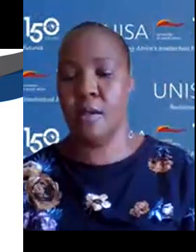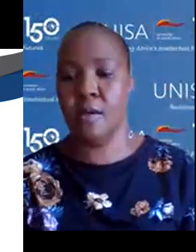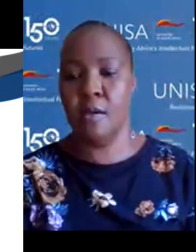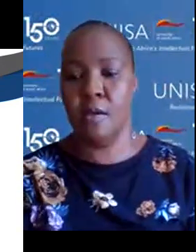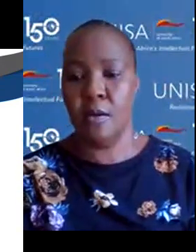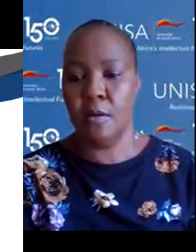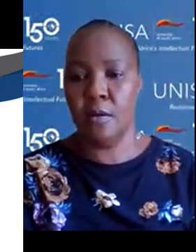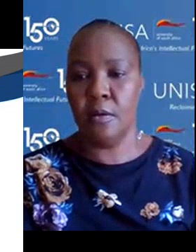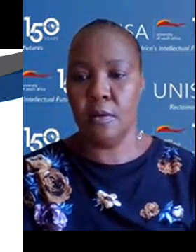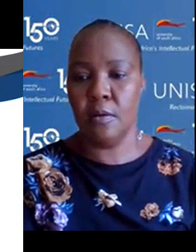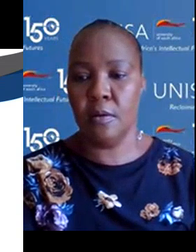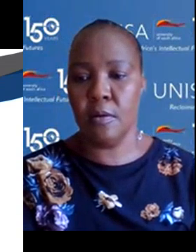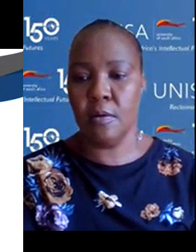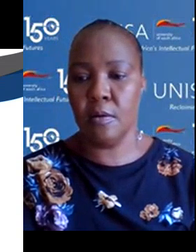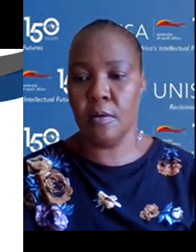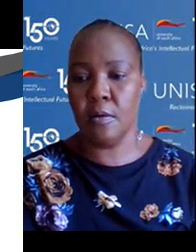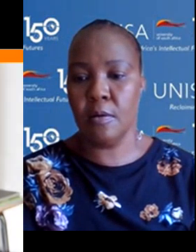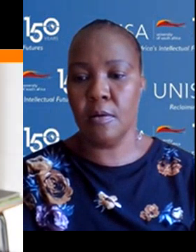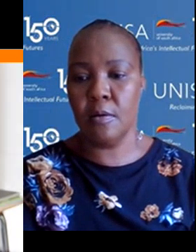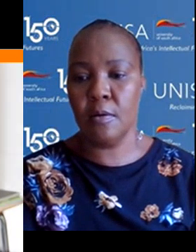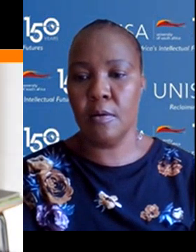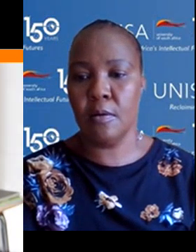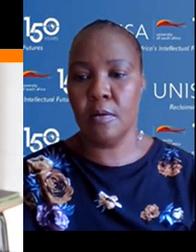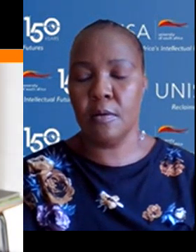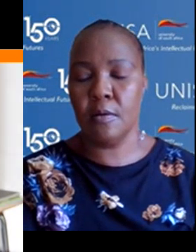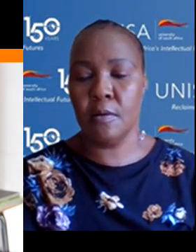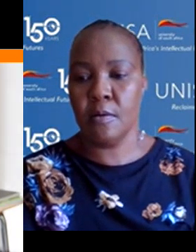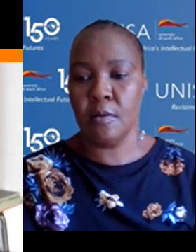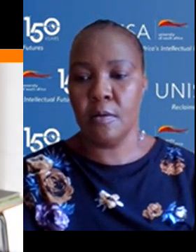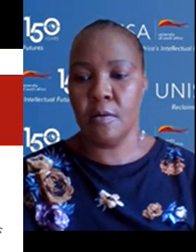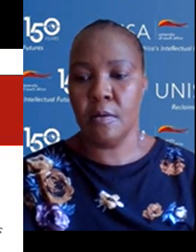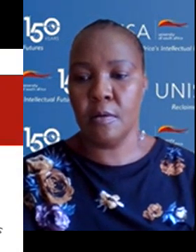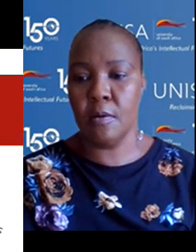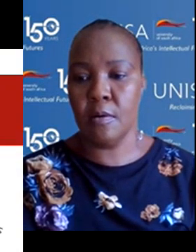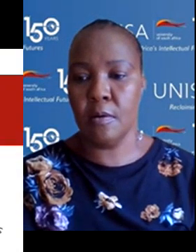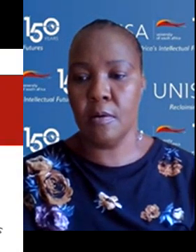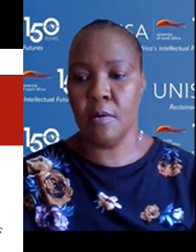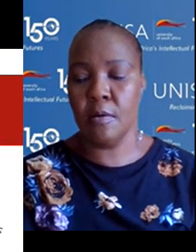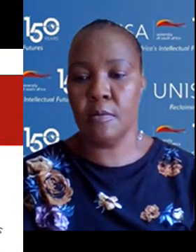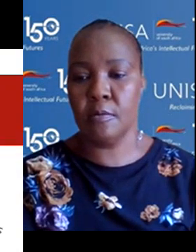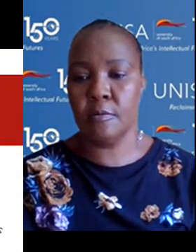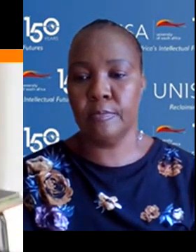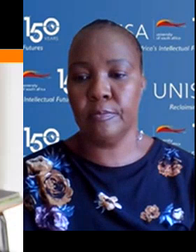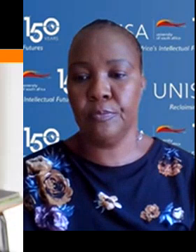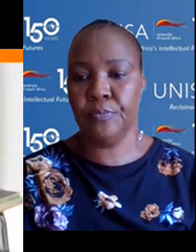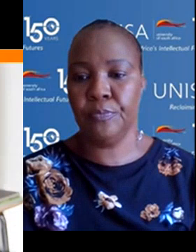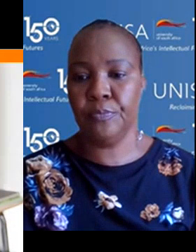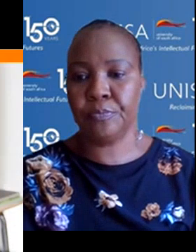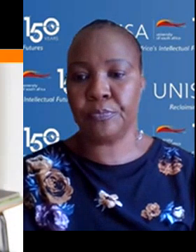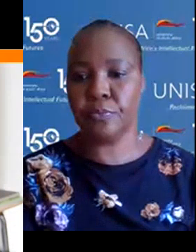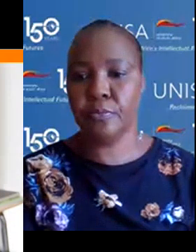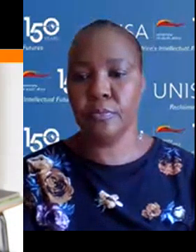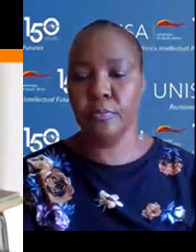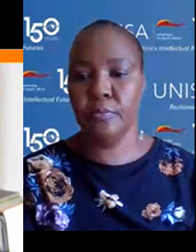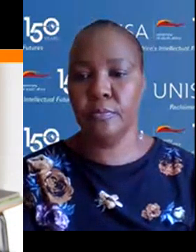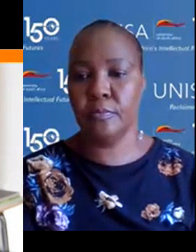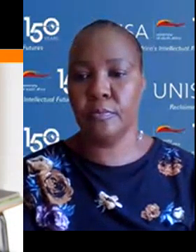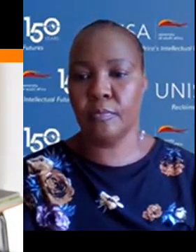So while you're doing that, I'm just going to start with just a little bit of background. So this content was created in collaboration